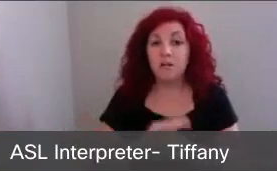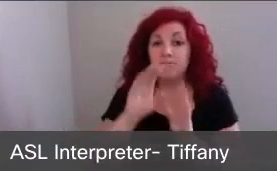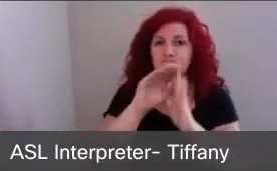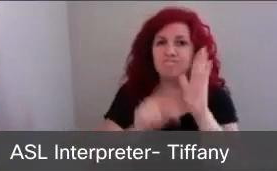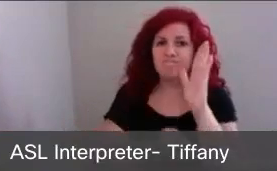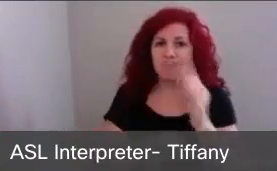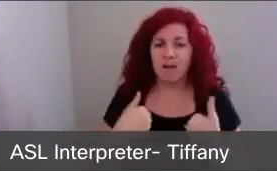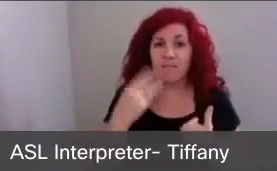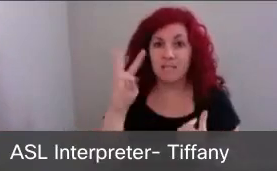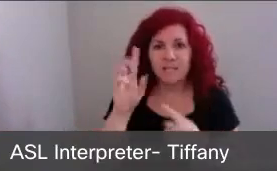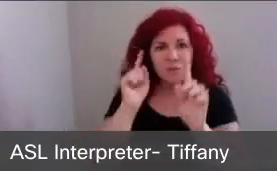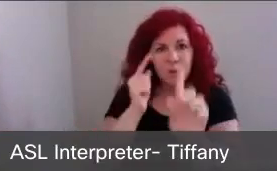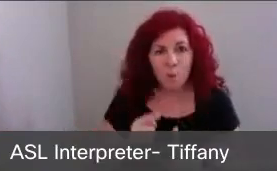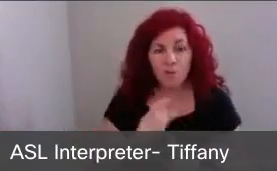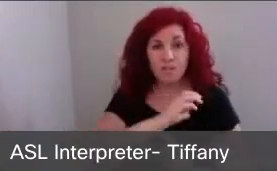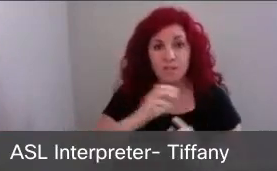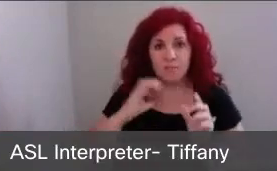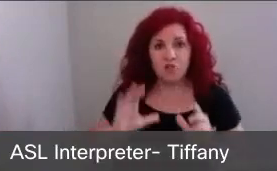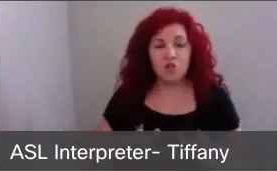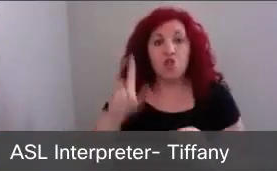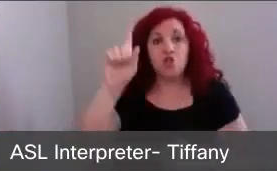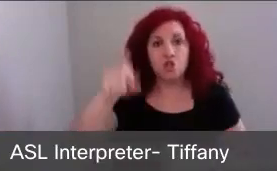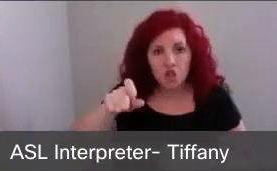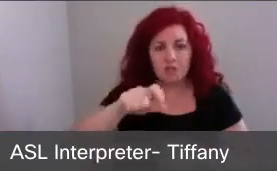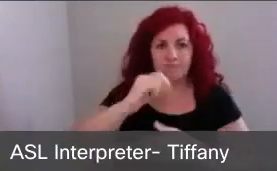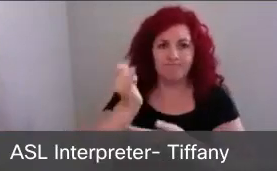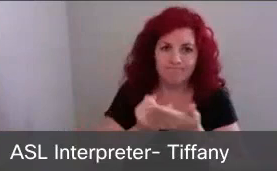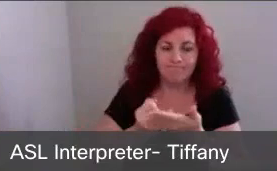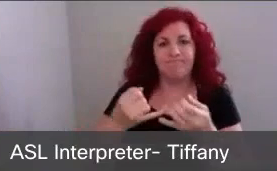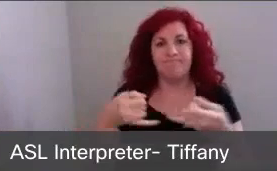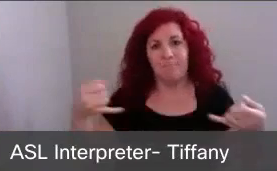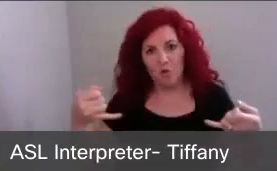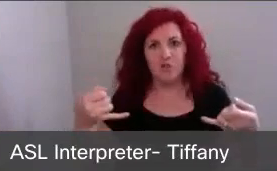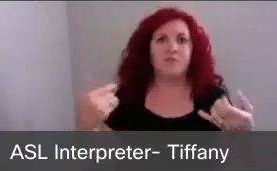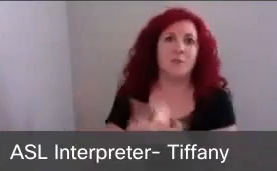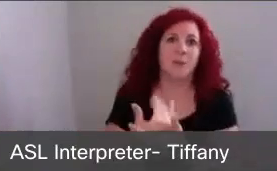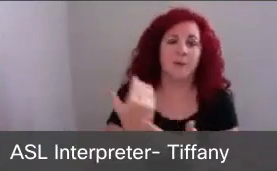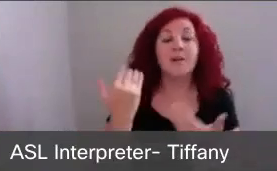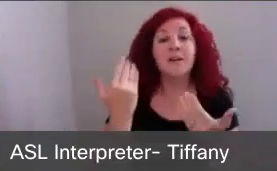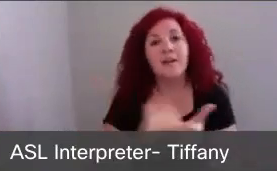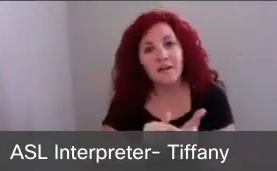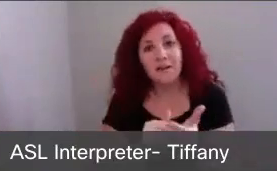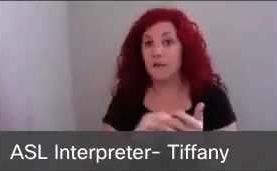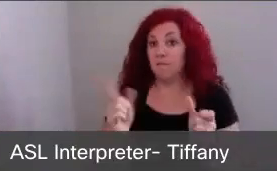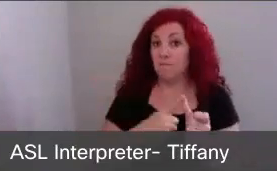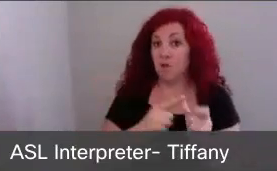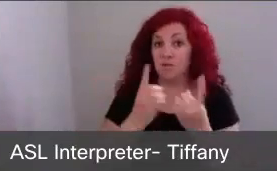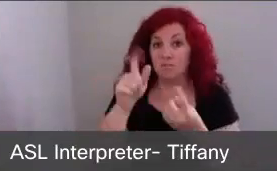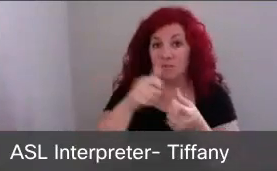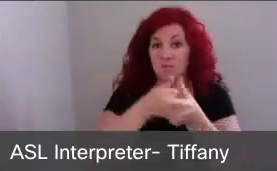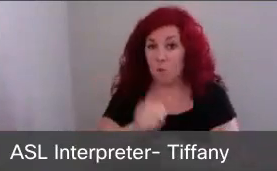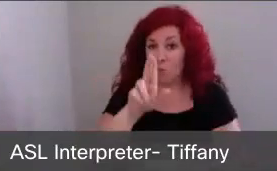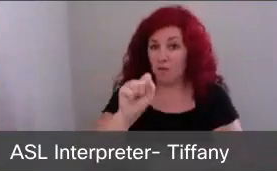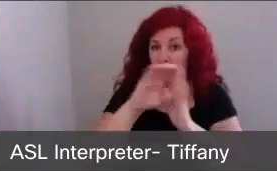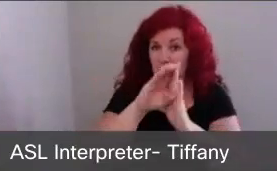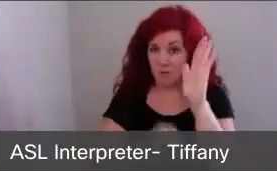6 goals for how the commissioners are supposed to redraw the districts. First, districts must comply with the U.S. Constitution